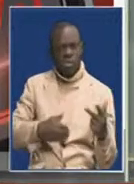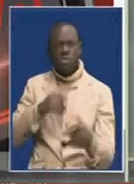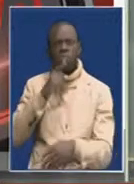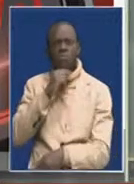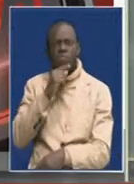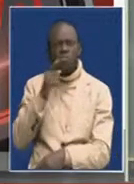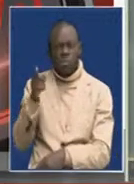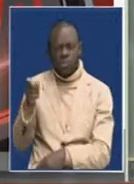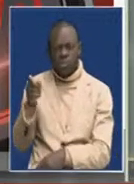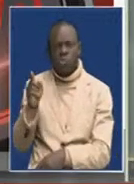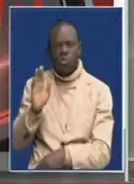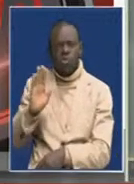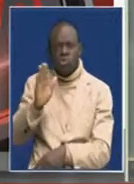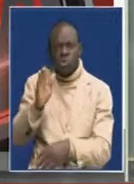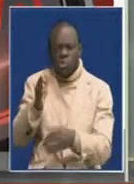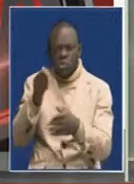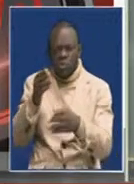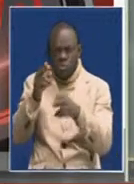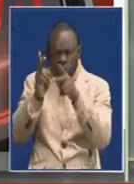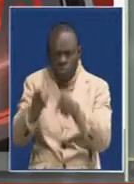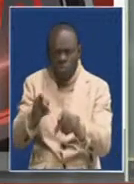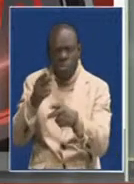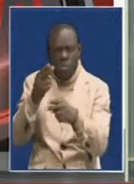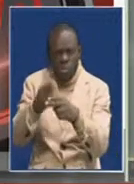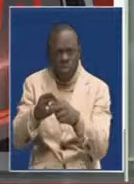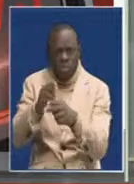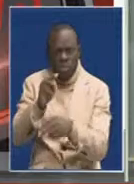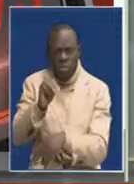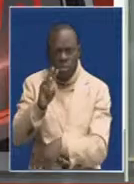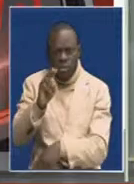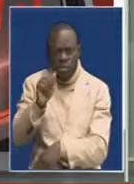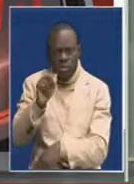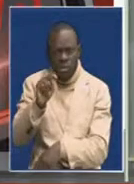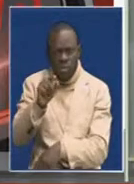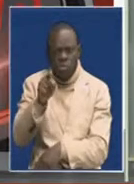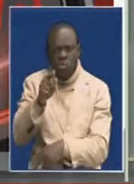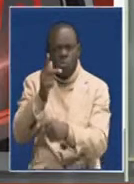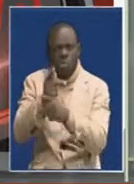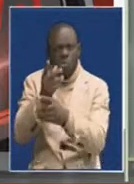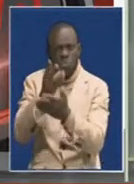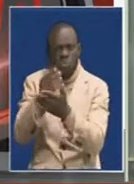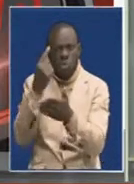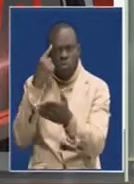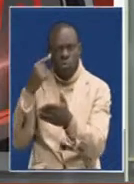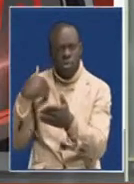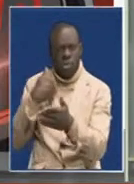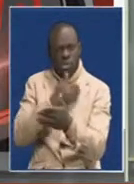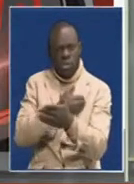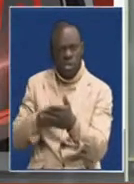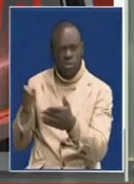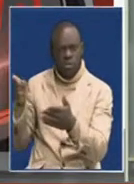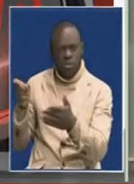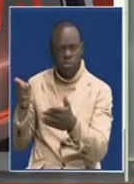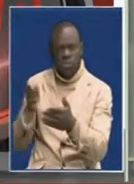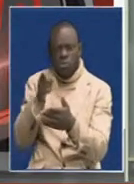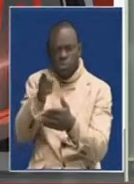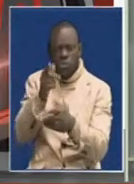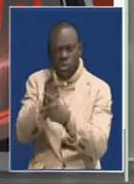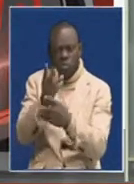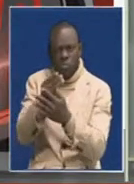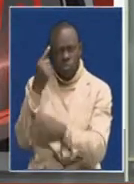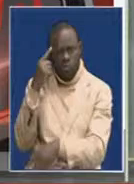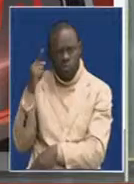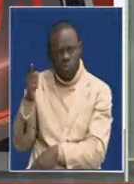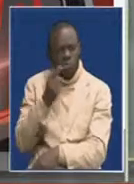Nord Mwanza, who was in custody of the money belonging to Zheng Zhang. And Magistrate Mwala has since granted